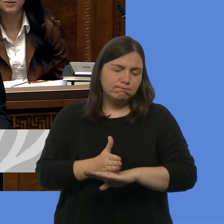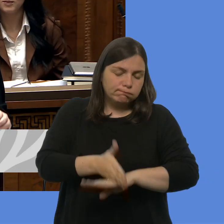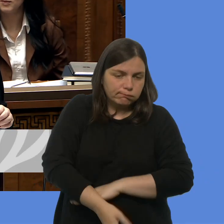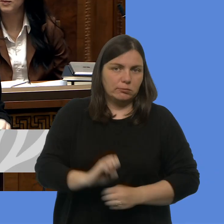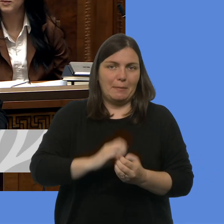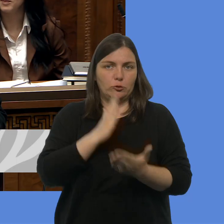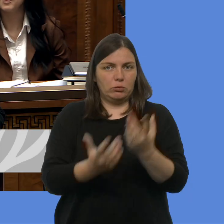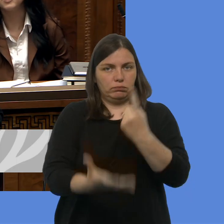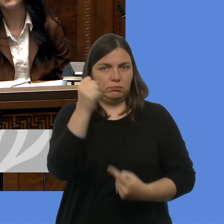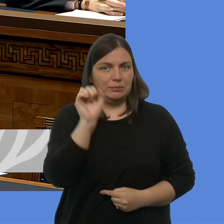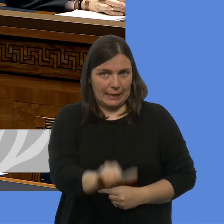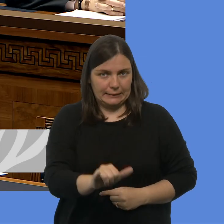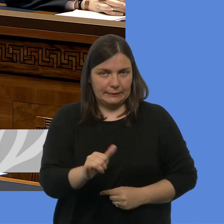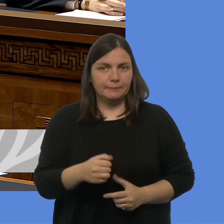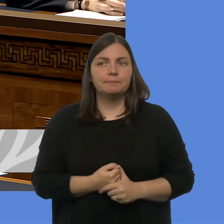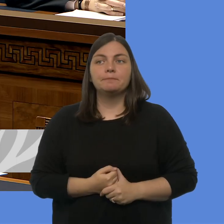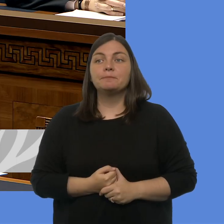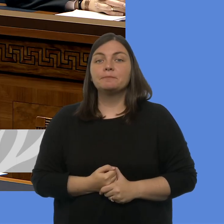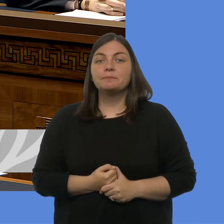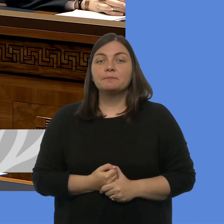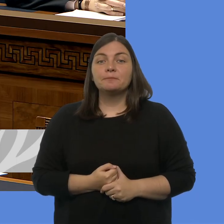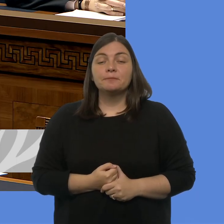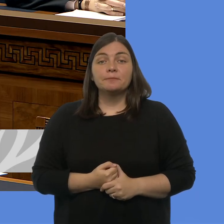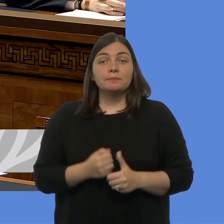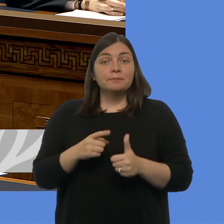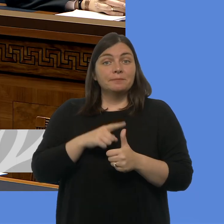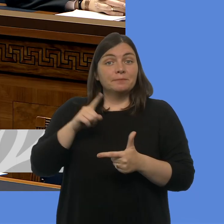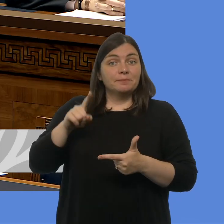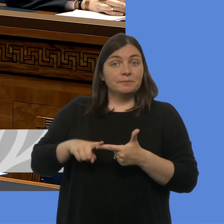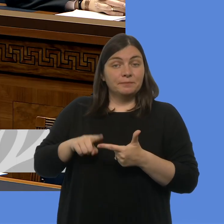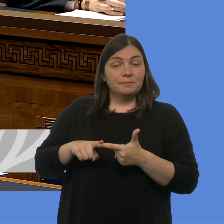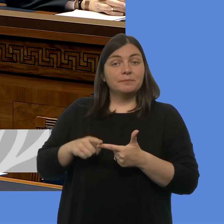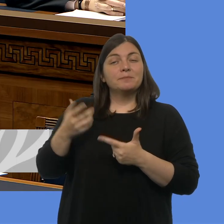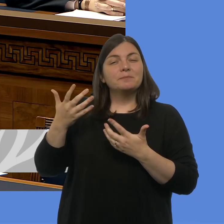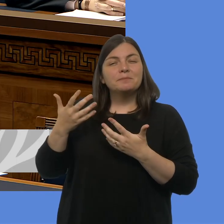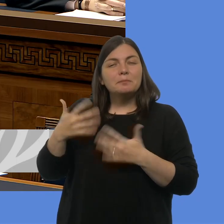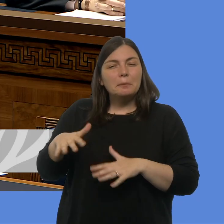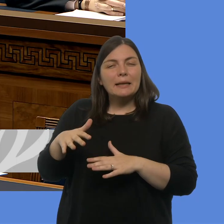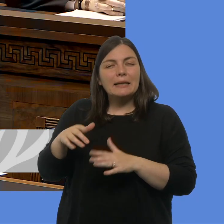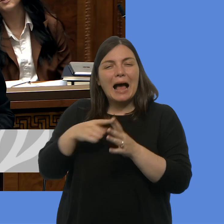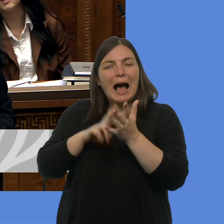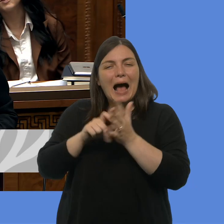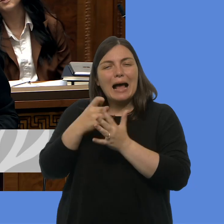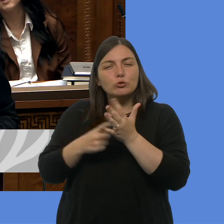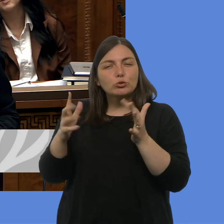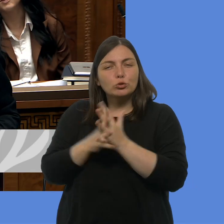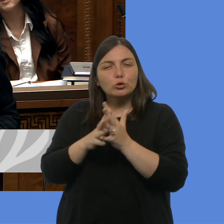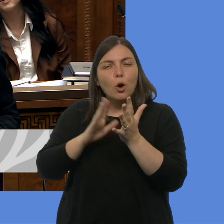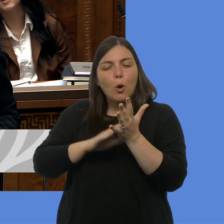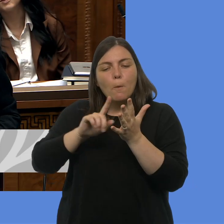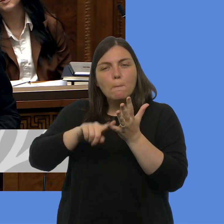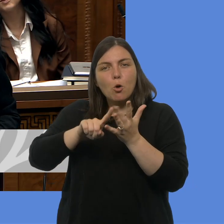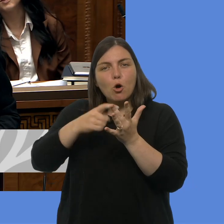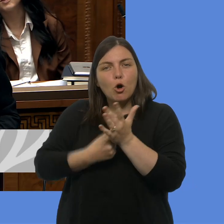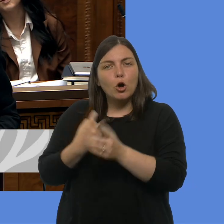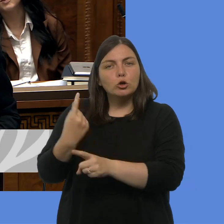case. On terms of the battle a day comment, those are words which the other Minister, Andrew Moore, has decided to use. There's no doubt this executive